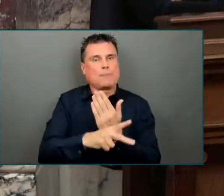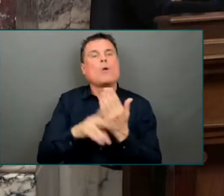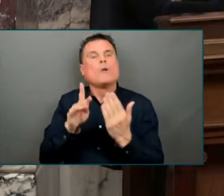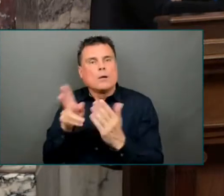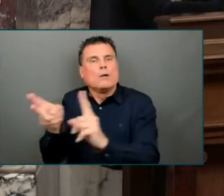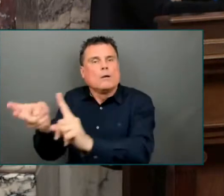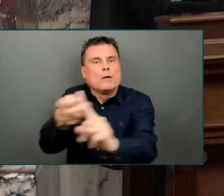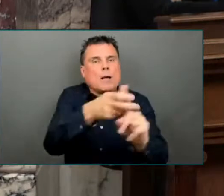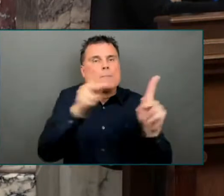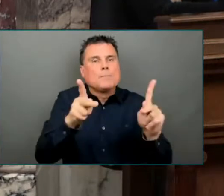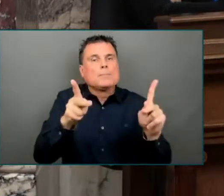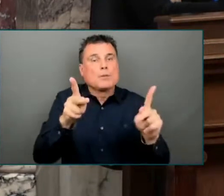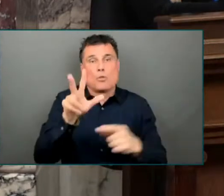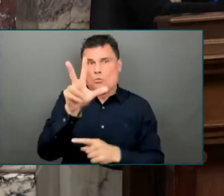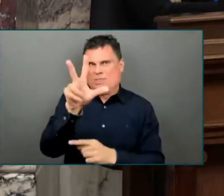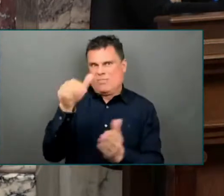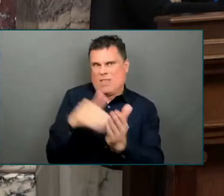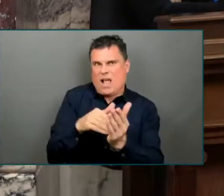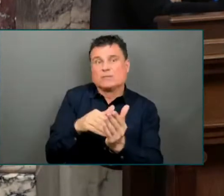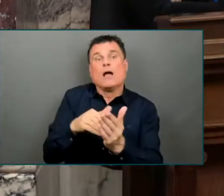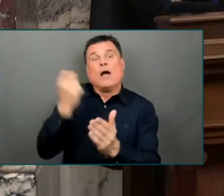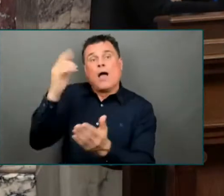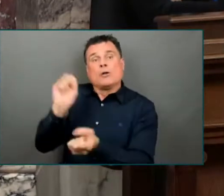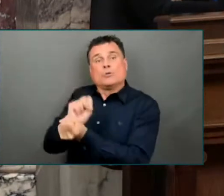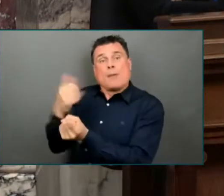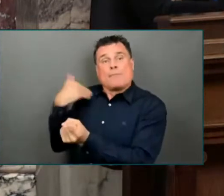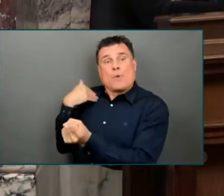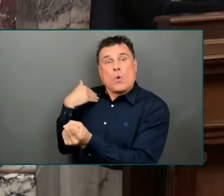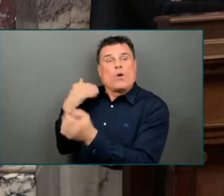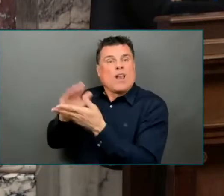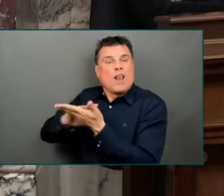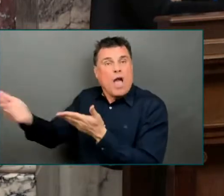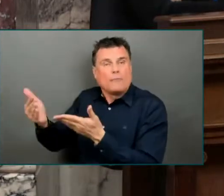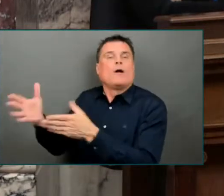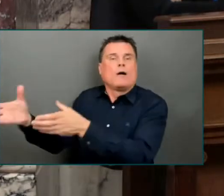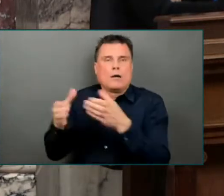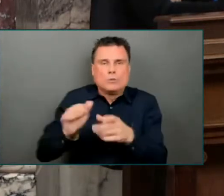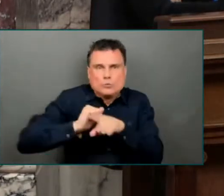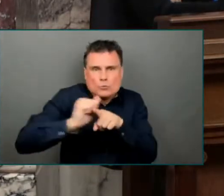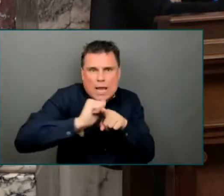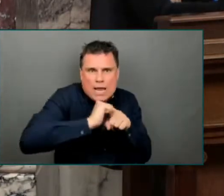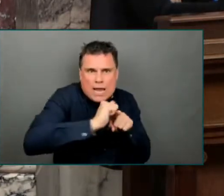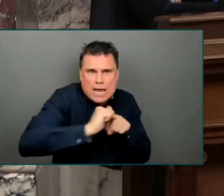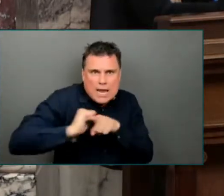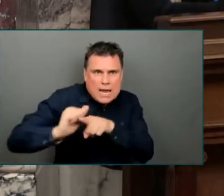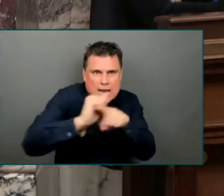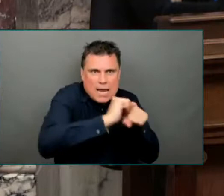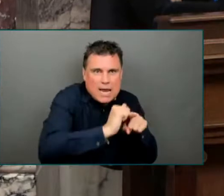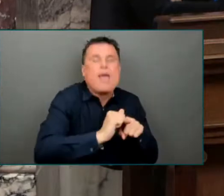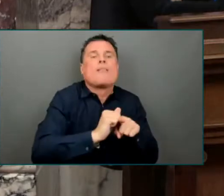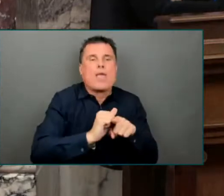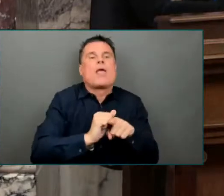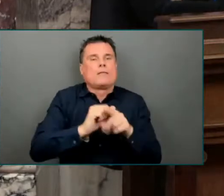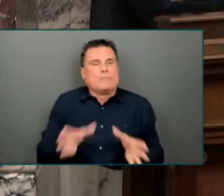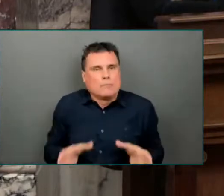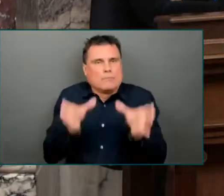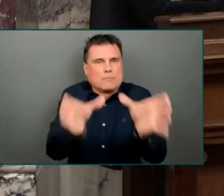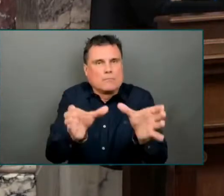sectors. And while COVID-19 is top of mind, it is not the only demand on our healthcare